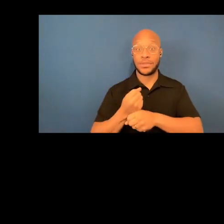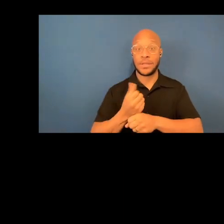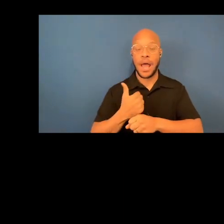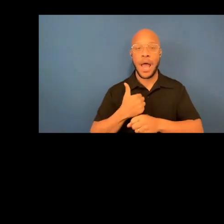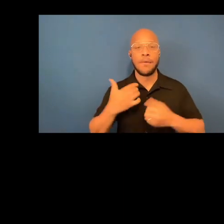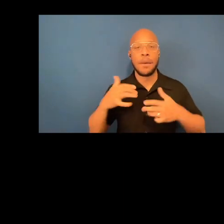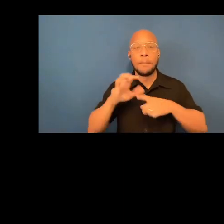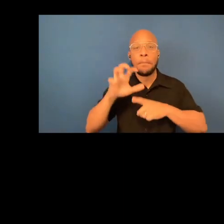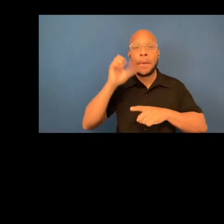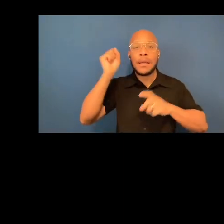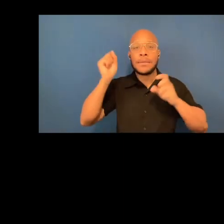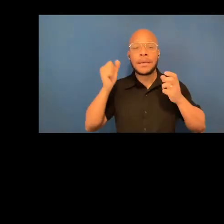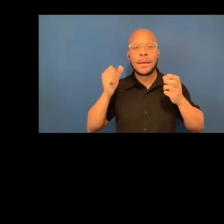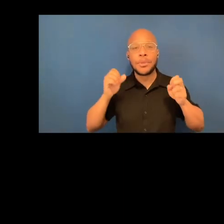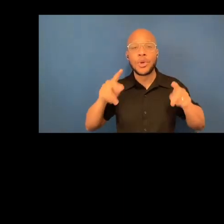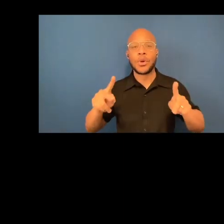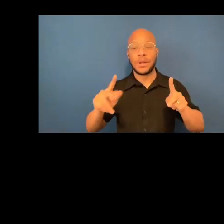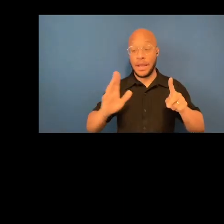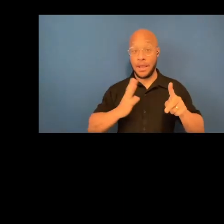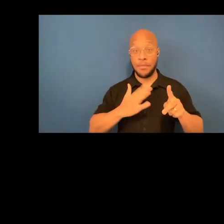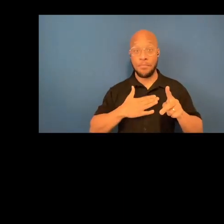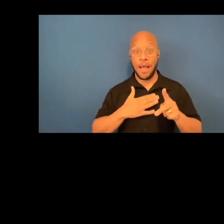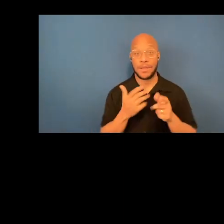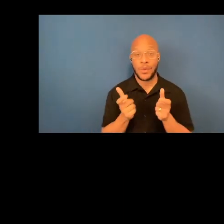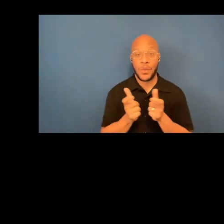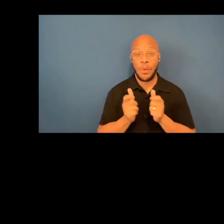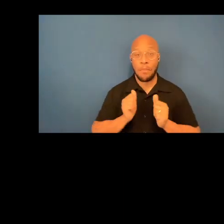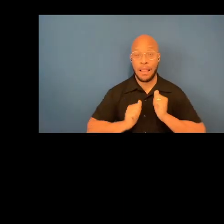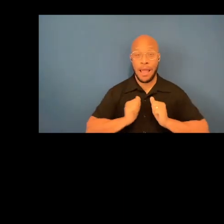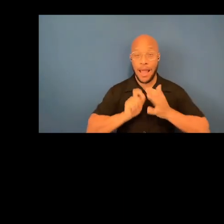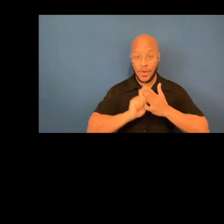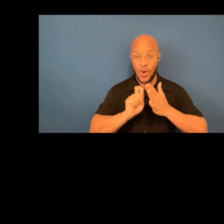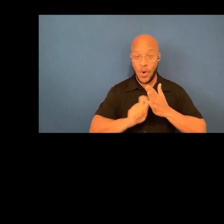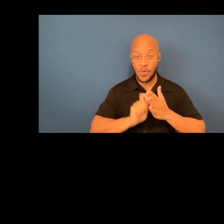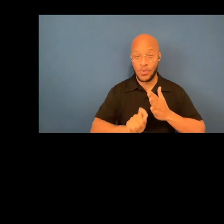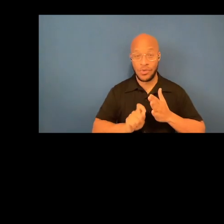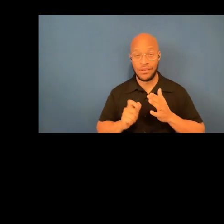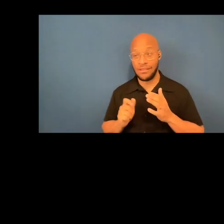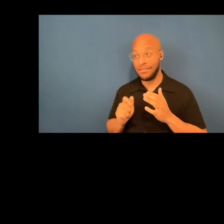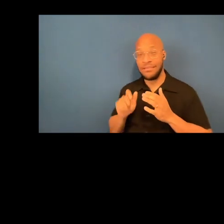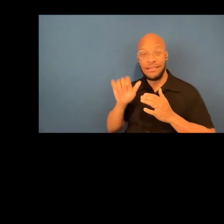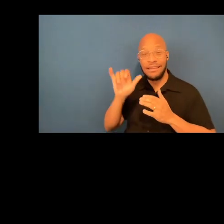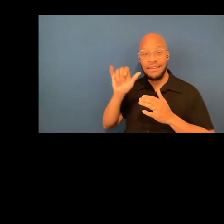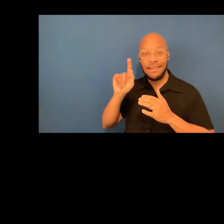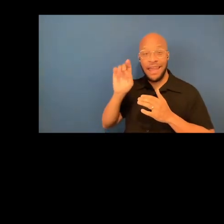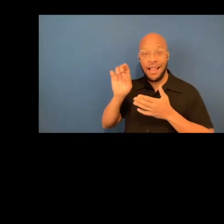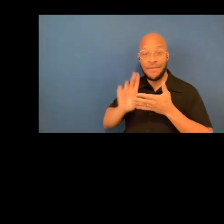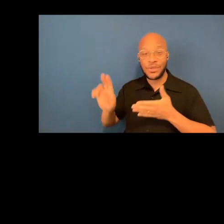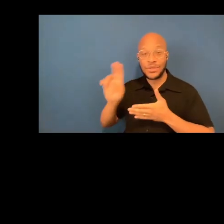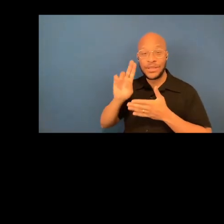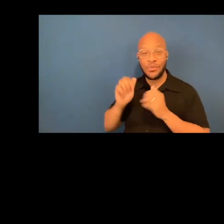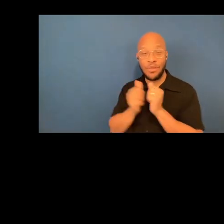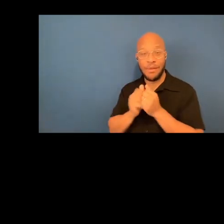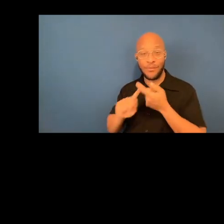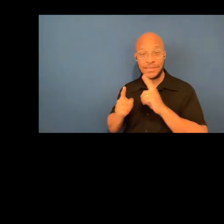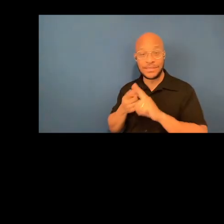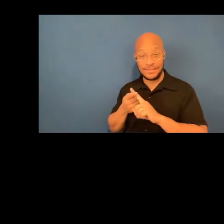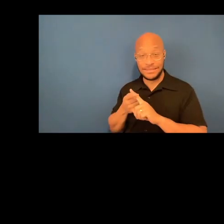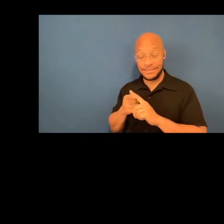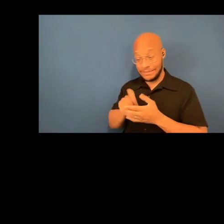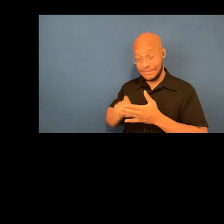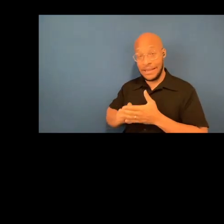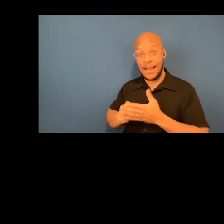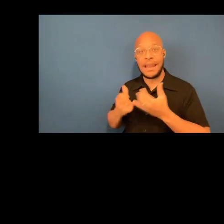basement with my friends at Yale, and I got to see that play go to the highest reaches of the commercial landscape and thrust